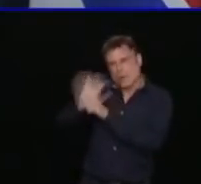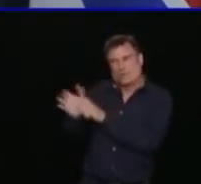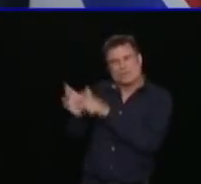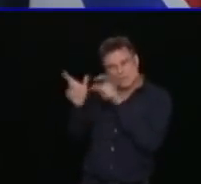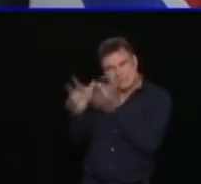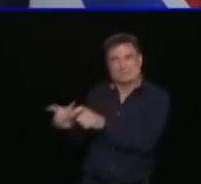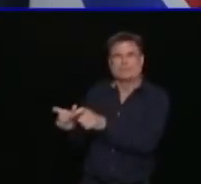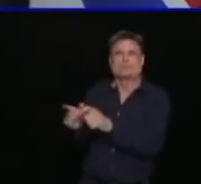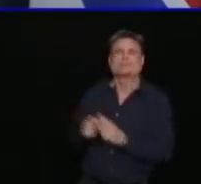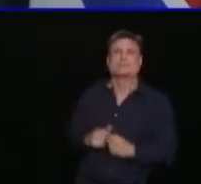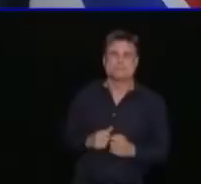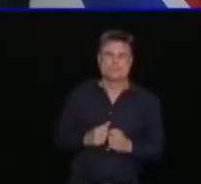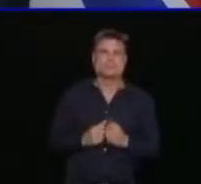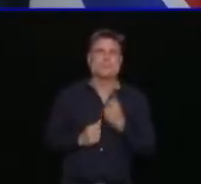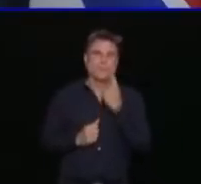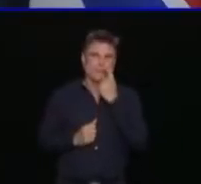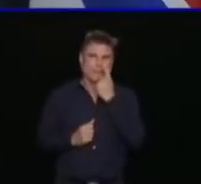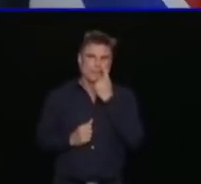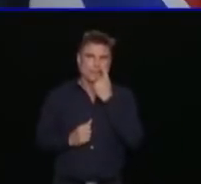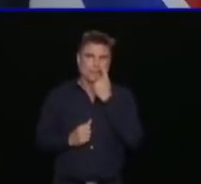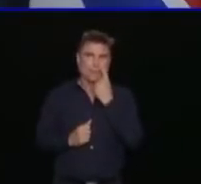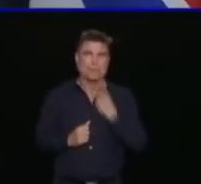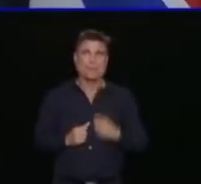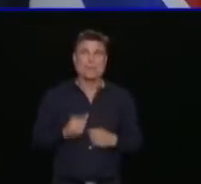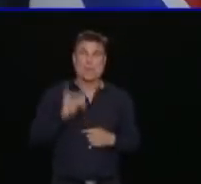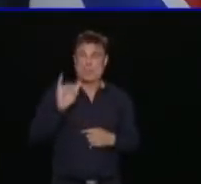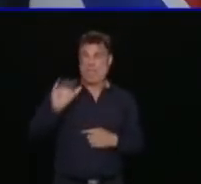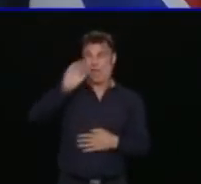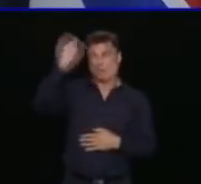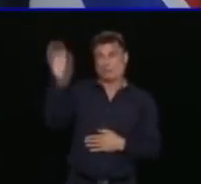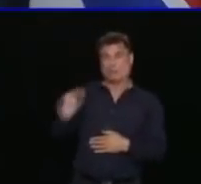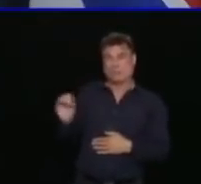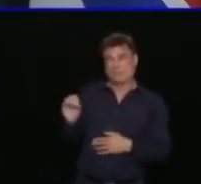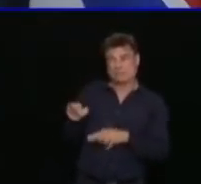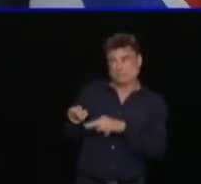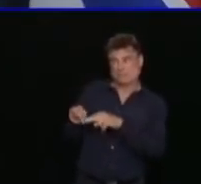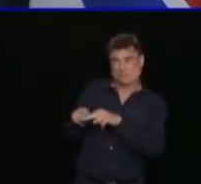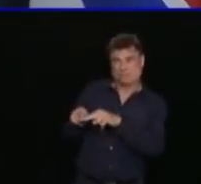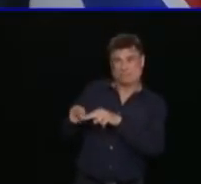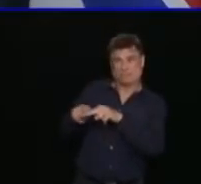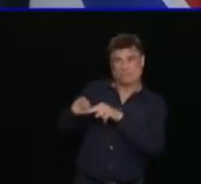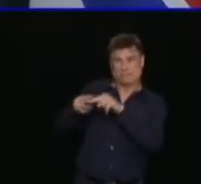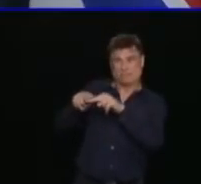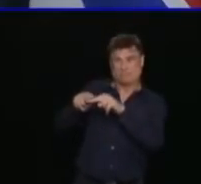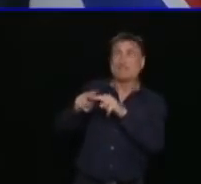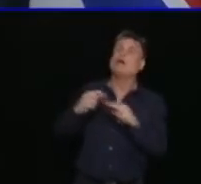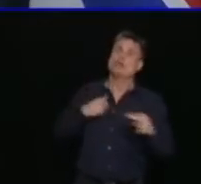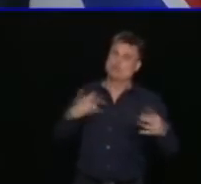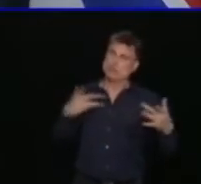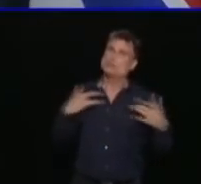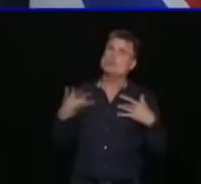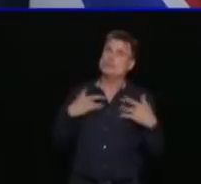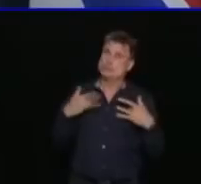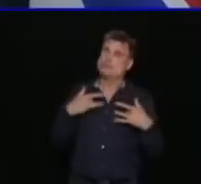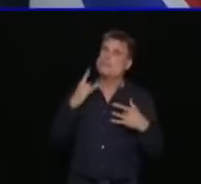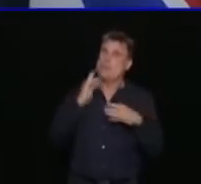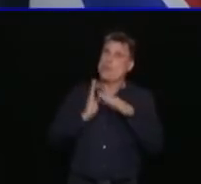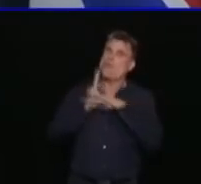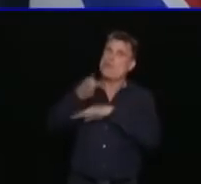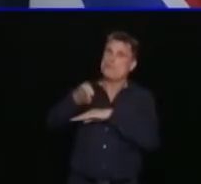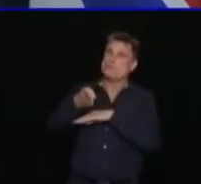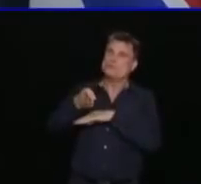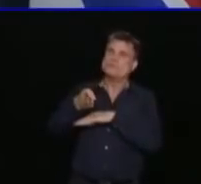up over the period leading into this time would be a cause for concern. Secondly, we have to understand that COVID-19 has